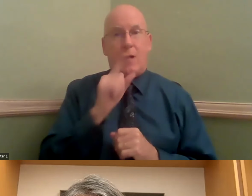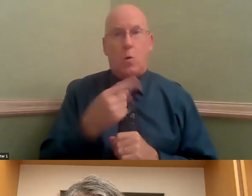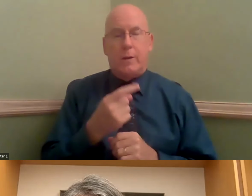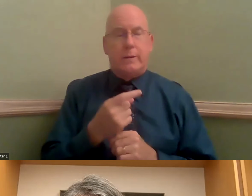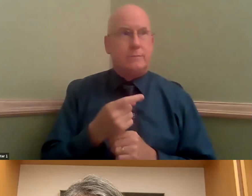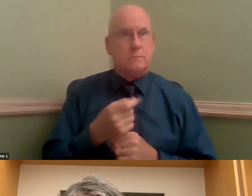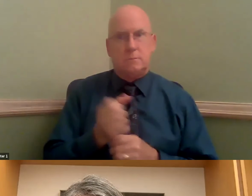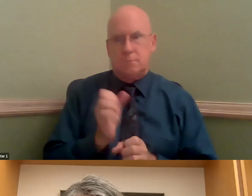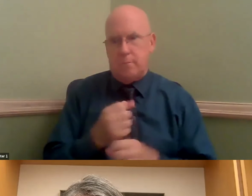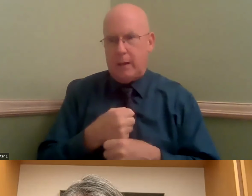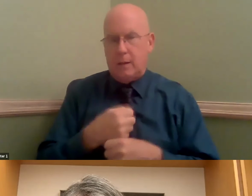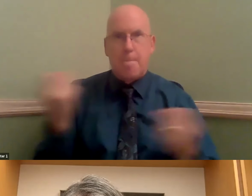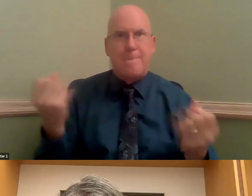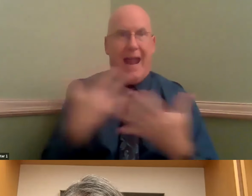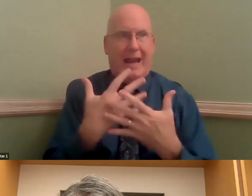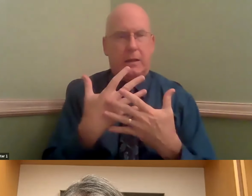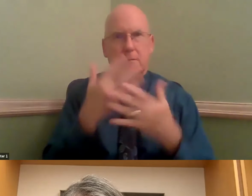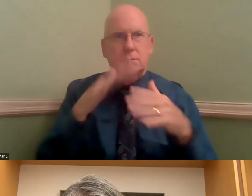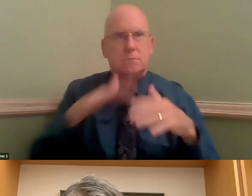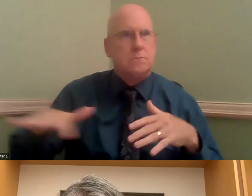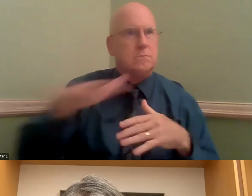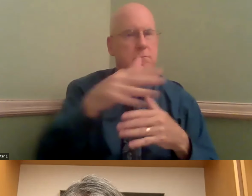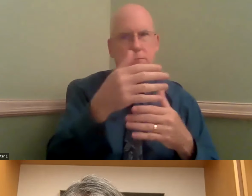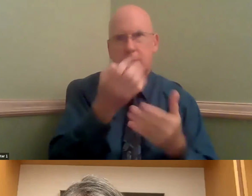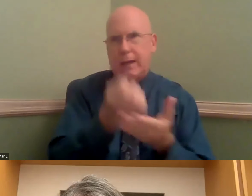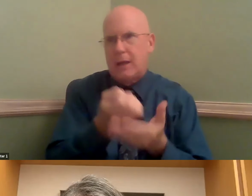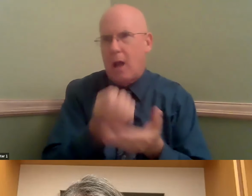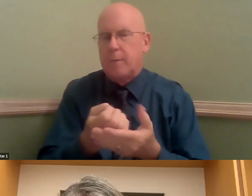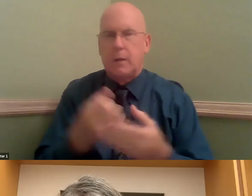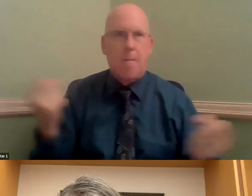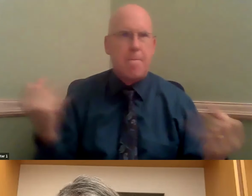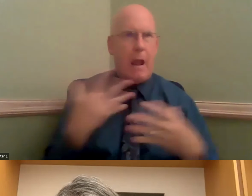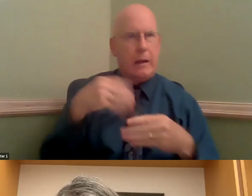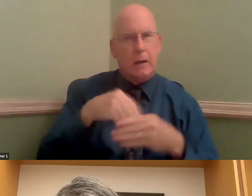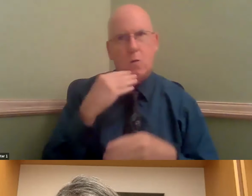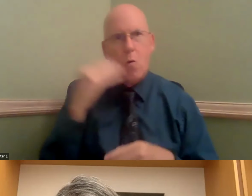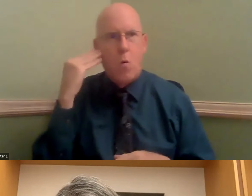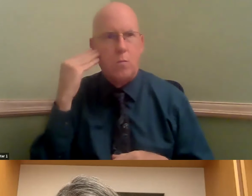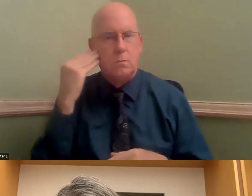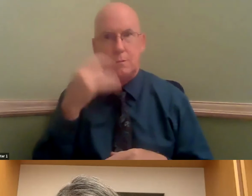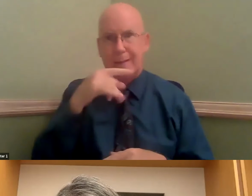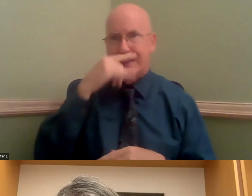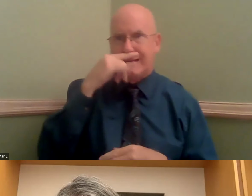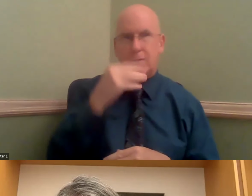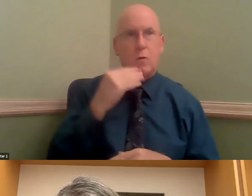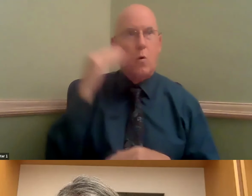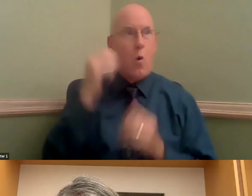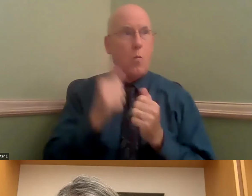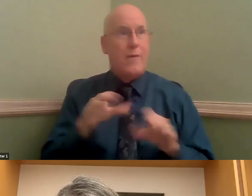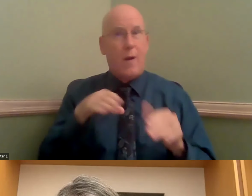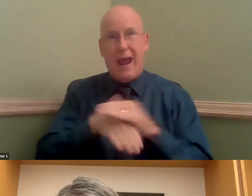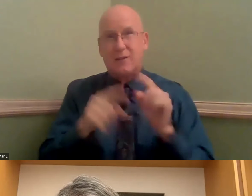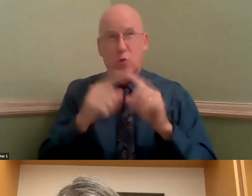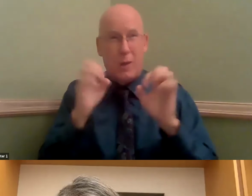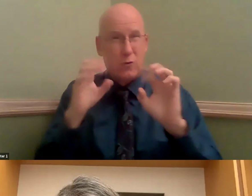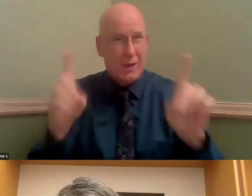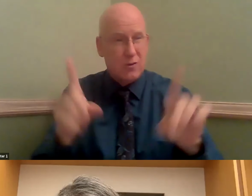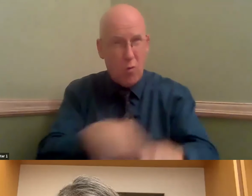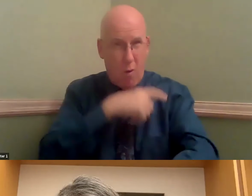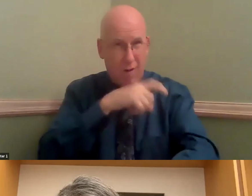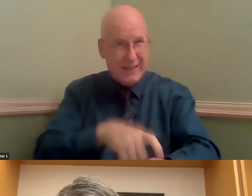that we've created in our economy, the panic we've created in our homes, kids being home without any access to education for a long